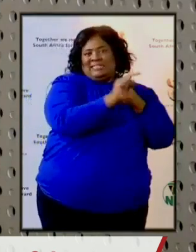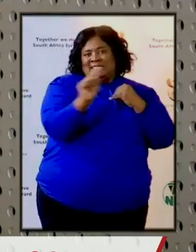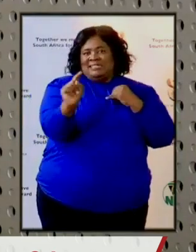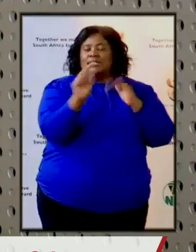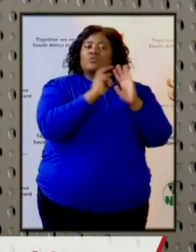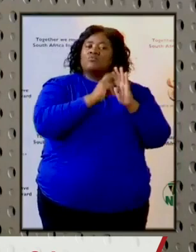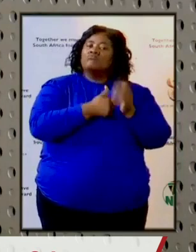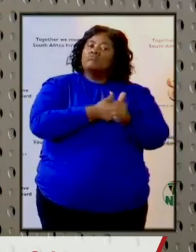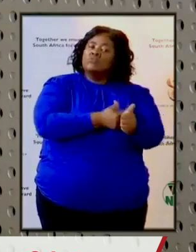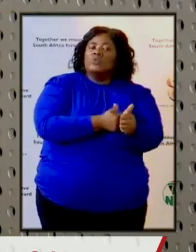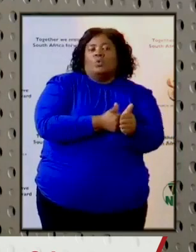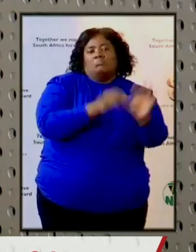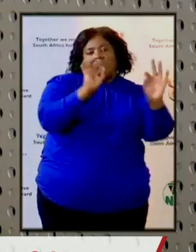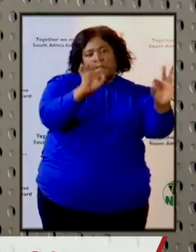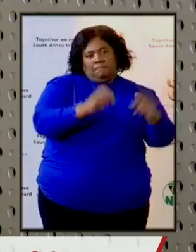do actually